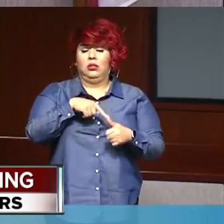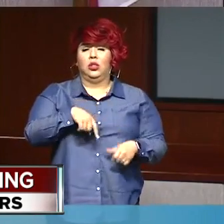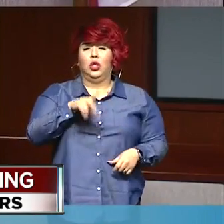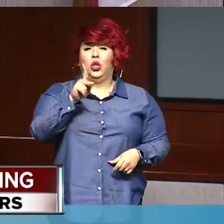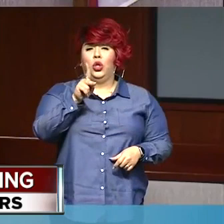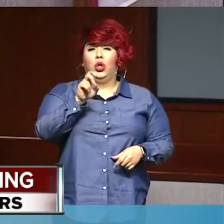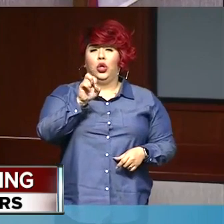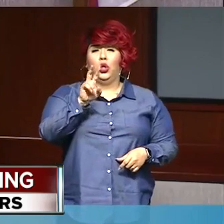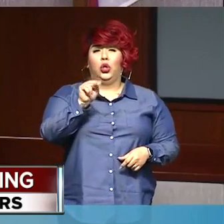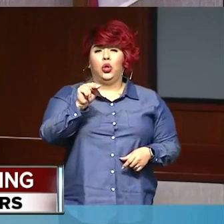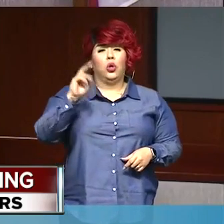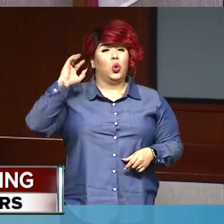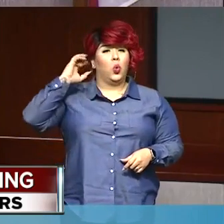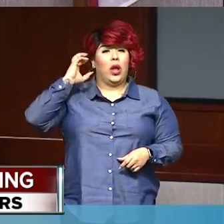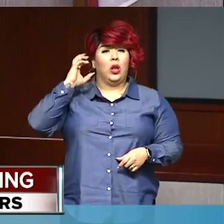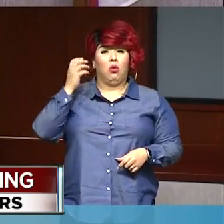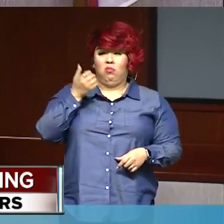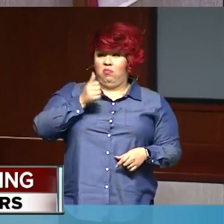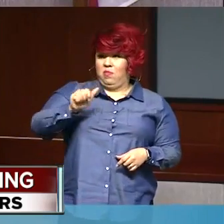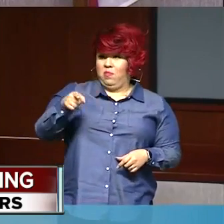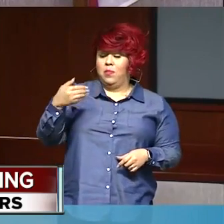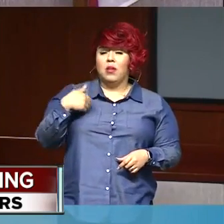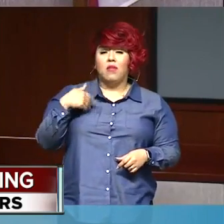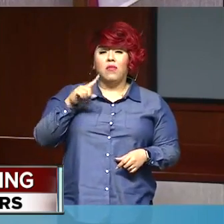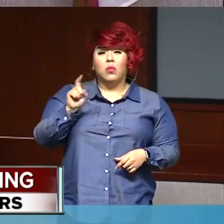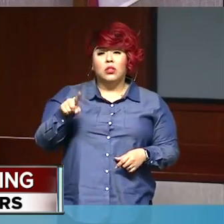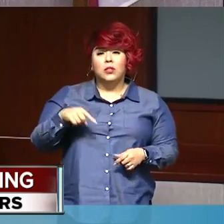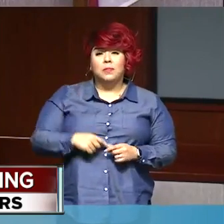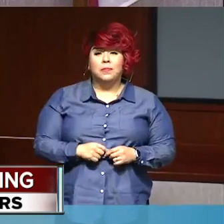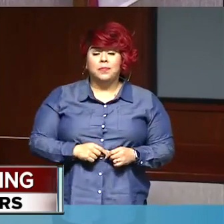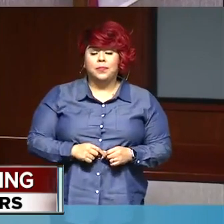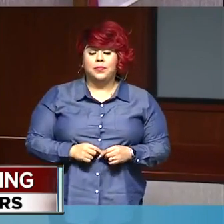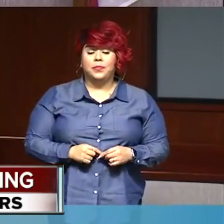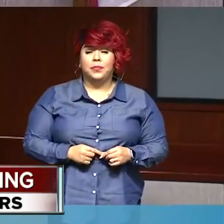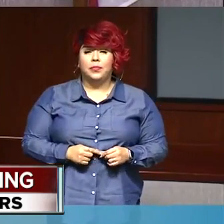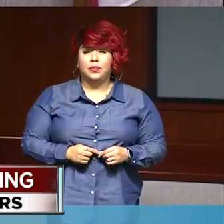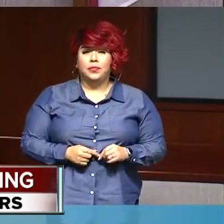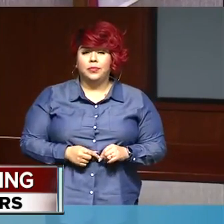Kern Radio. Do we have anyone on the line with questions?